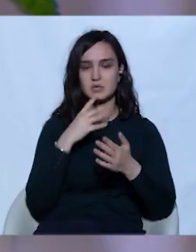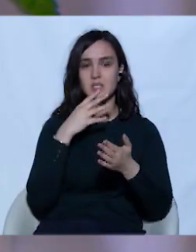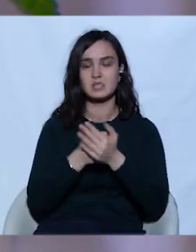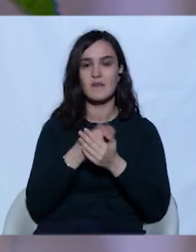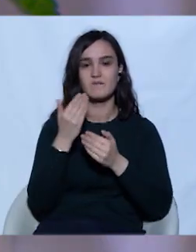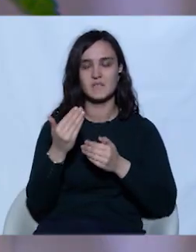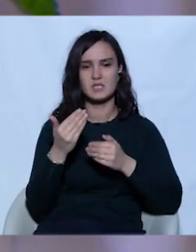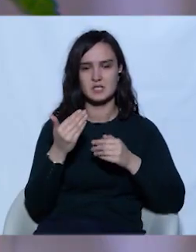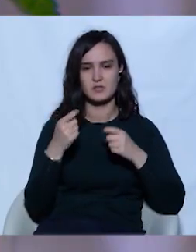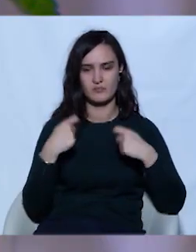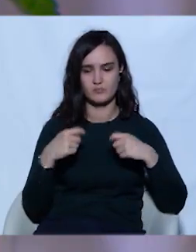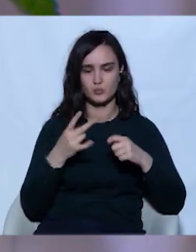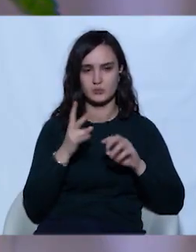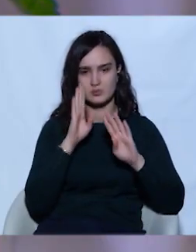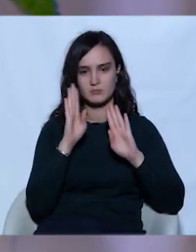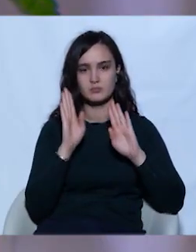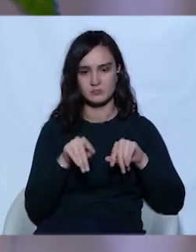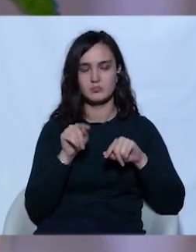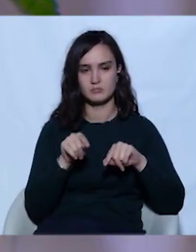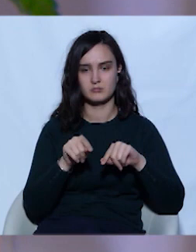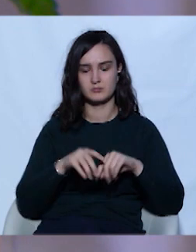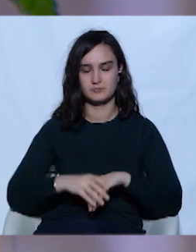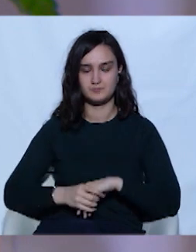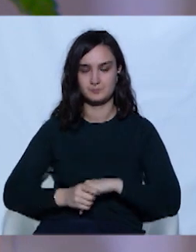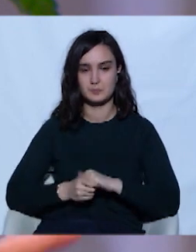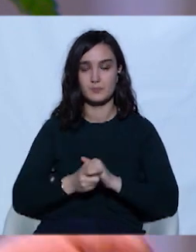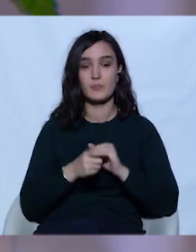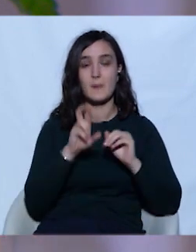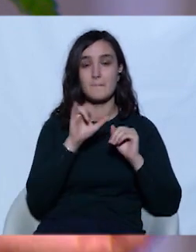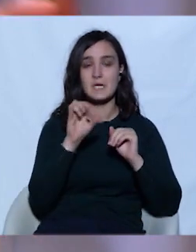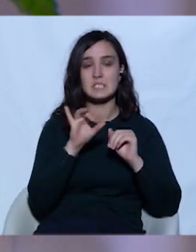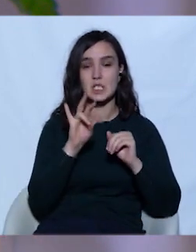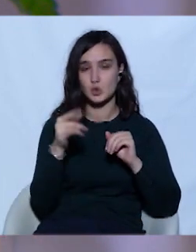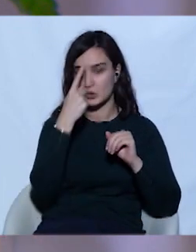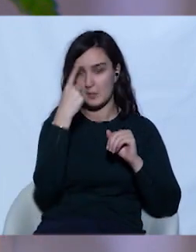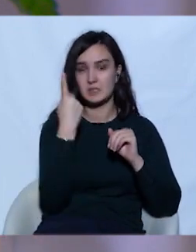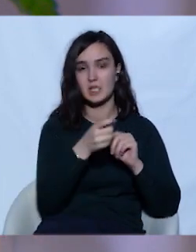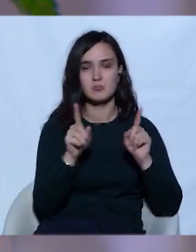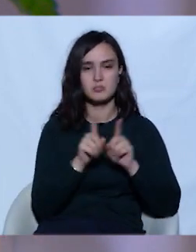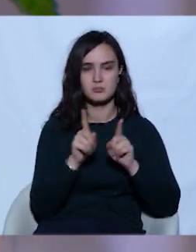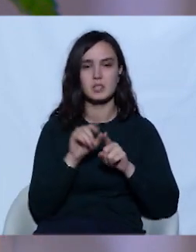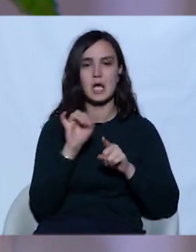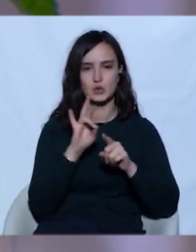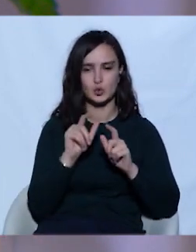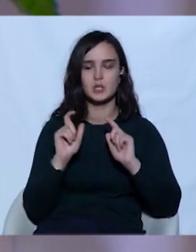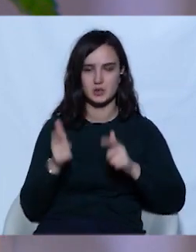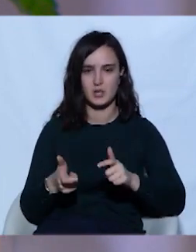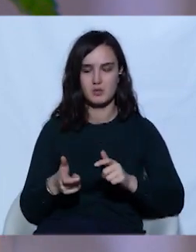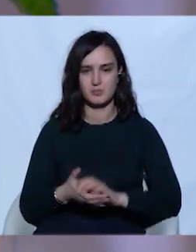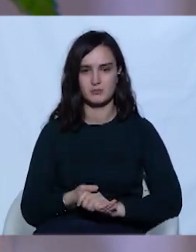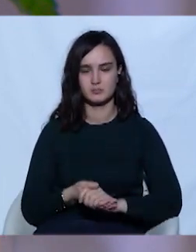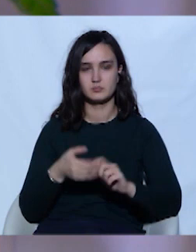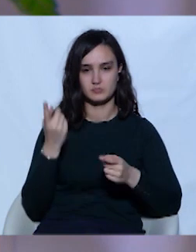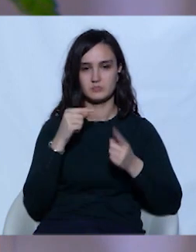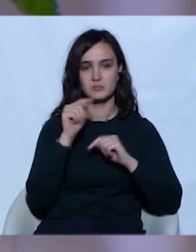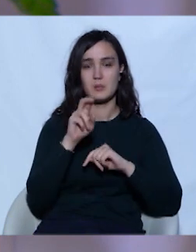Mr. Knightley is so insightful and considerate, Harriet ends up falling in love with him, which causes Emma to